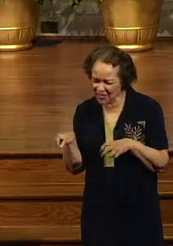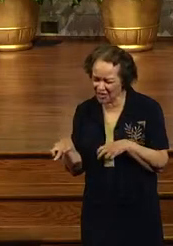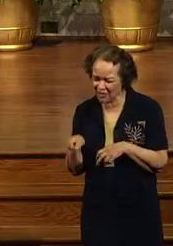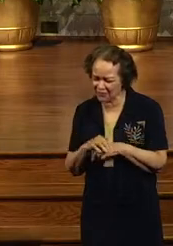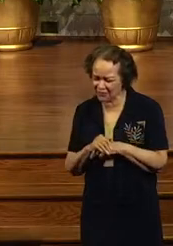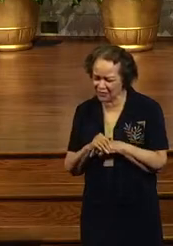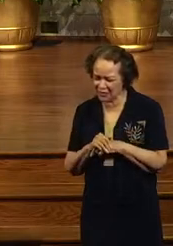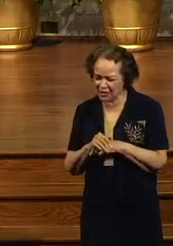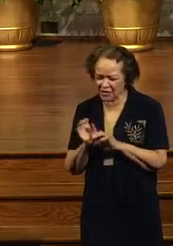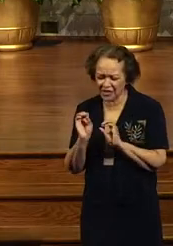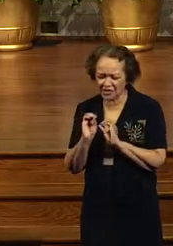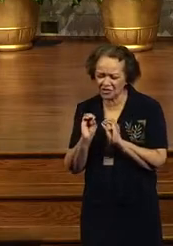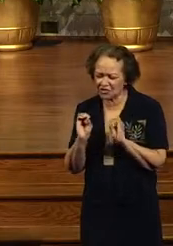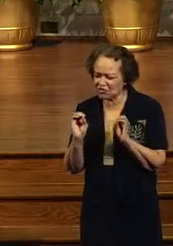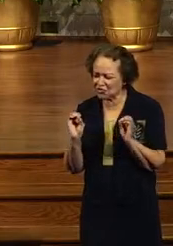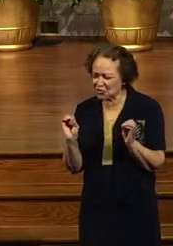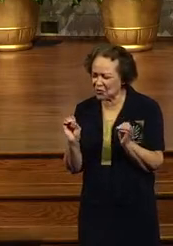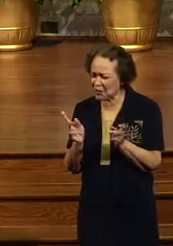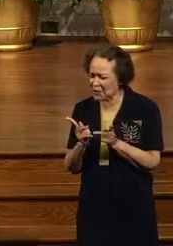is no tolerance